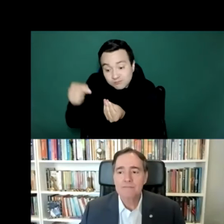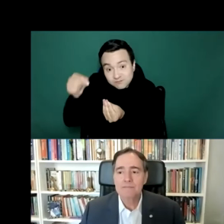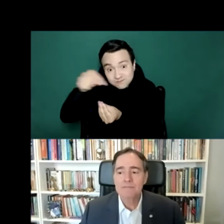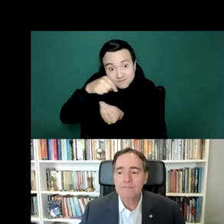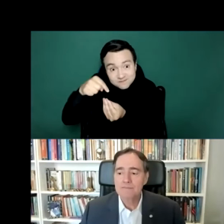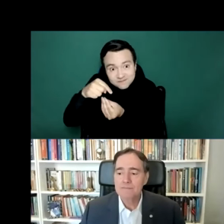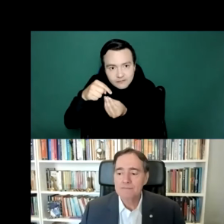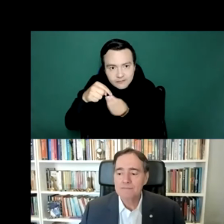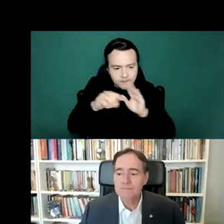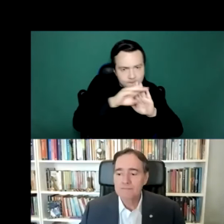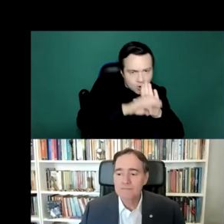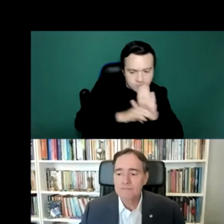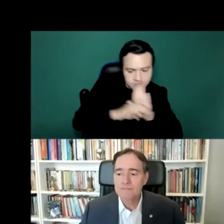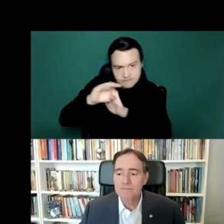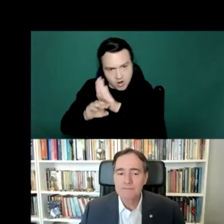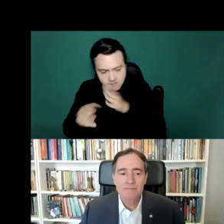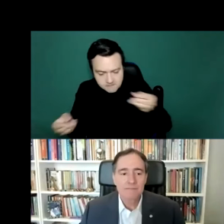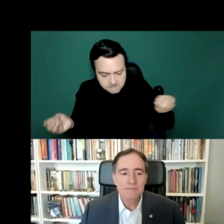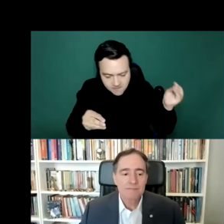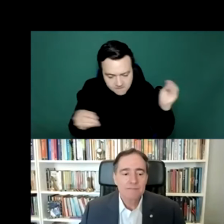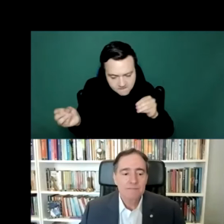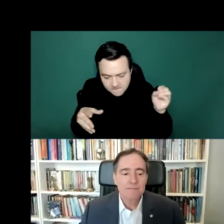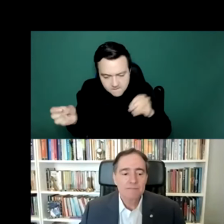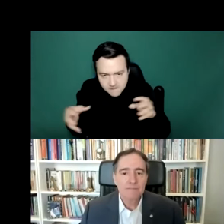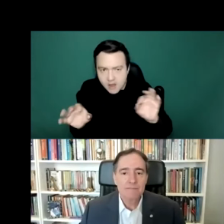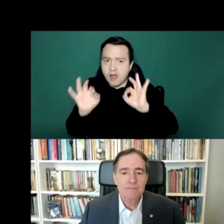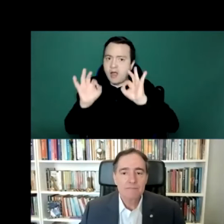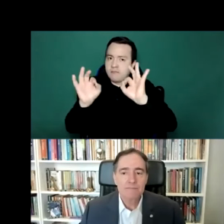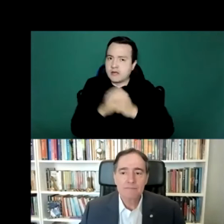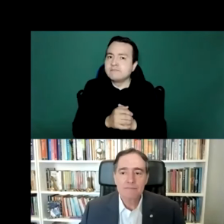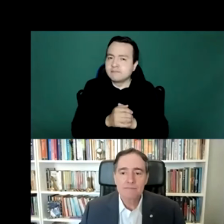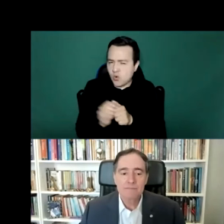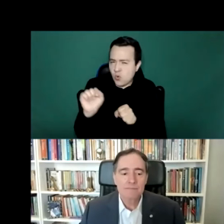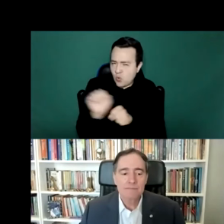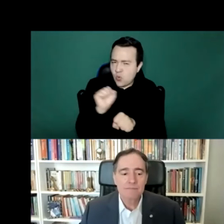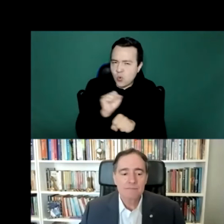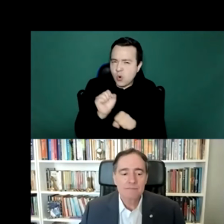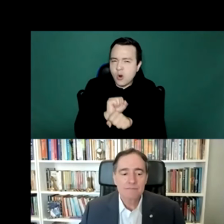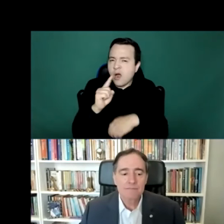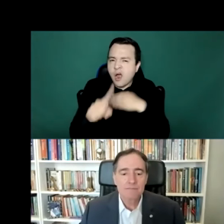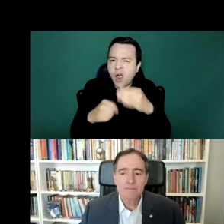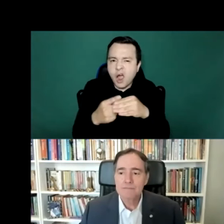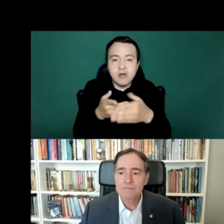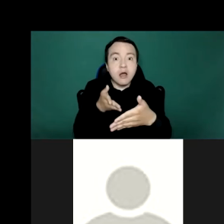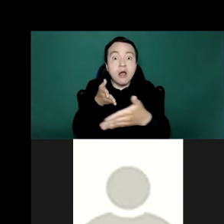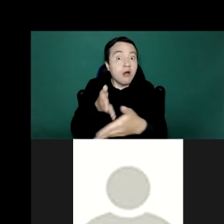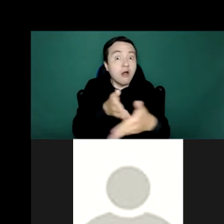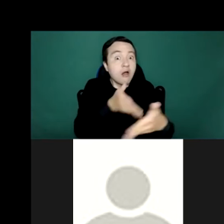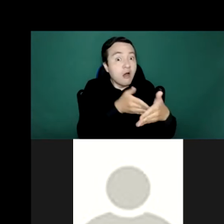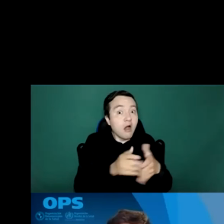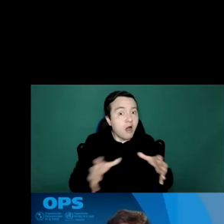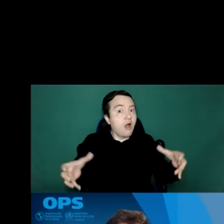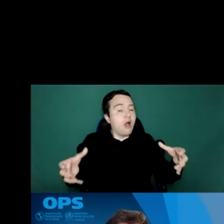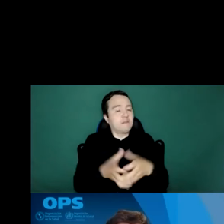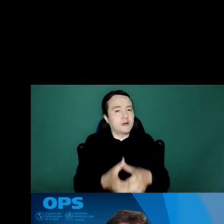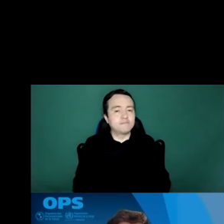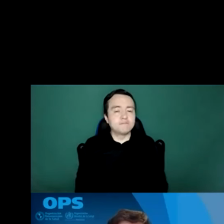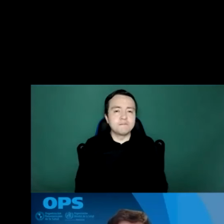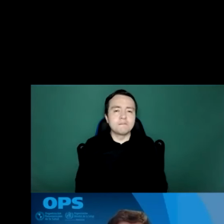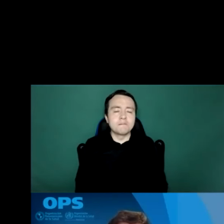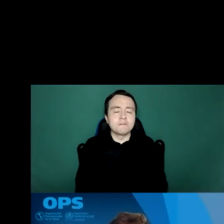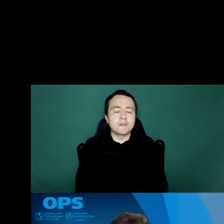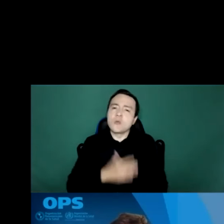their support, who helped in this presentation and the work of access barriers in the organization. I